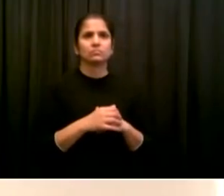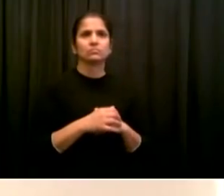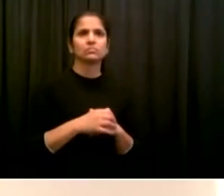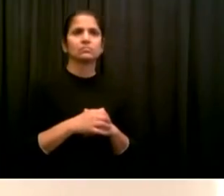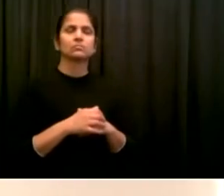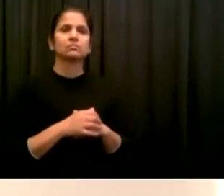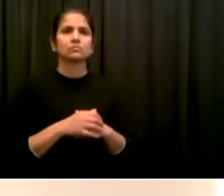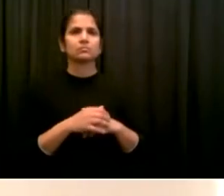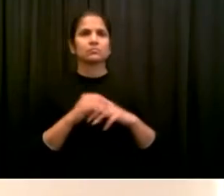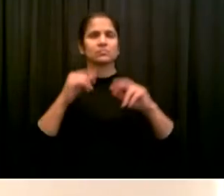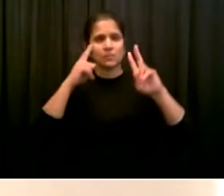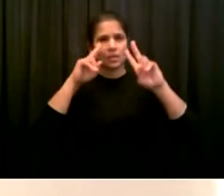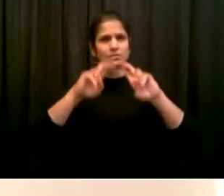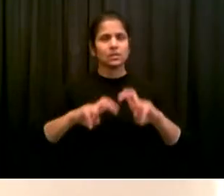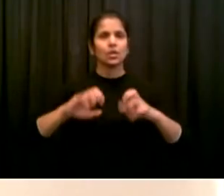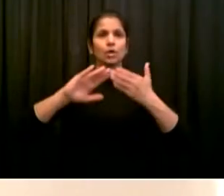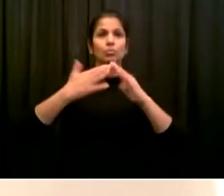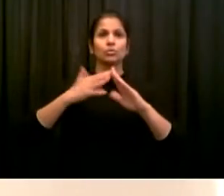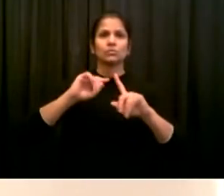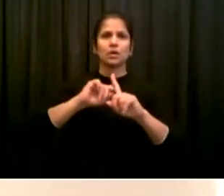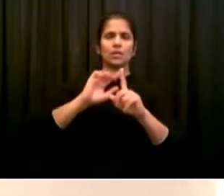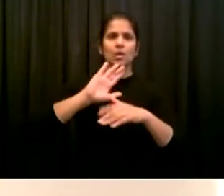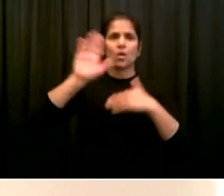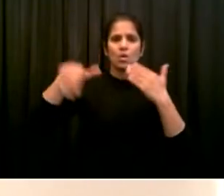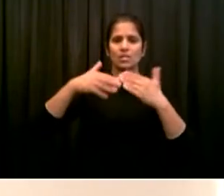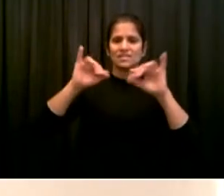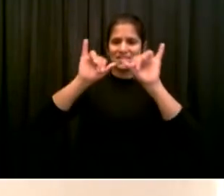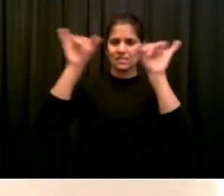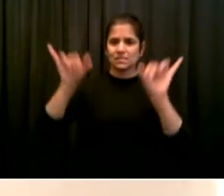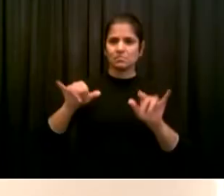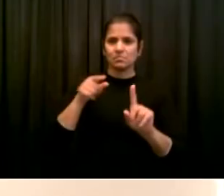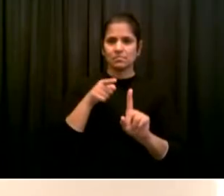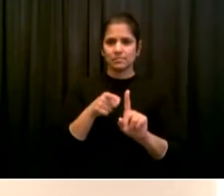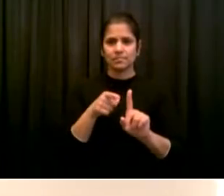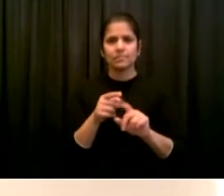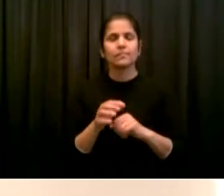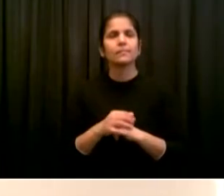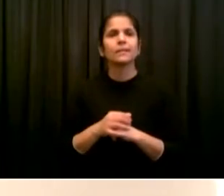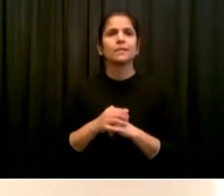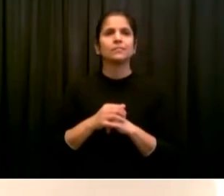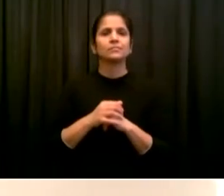all of the systems and how they bring about or perpetuate this